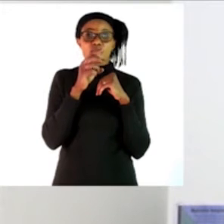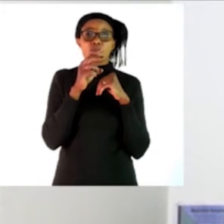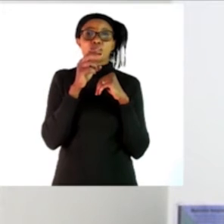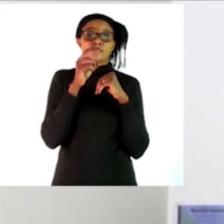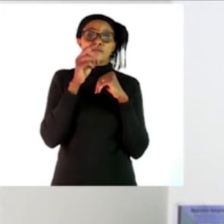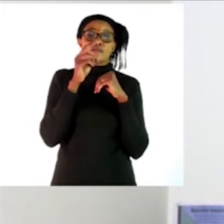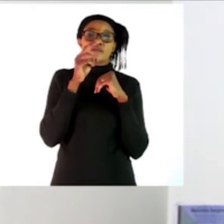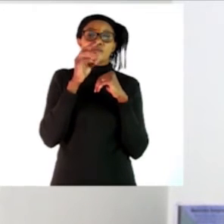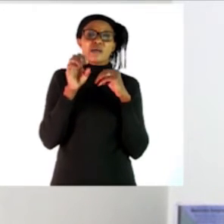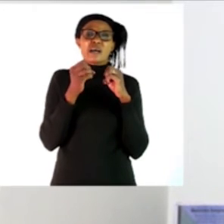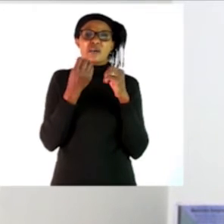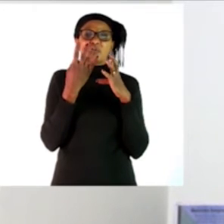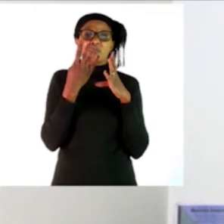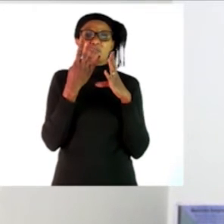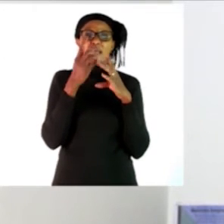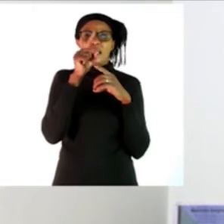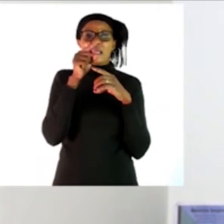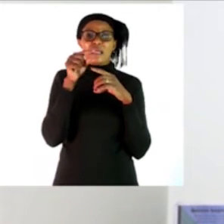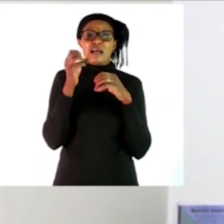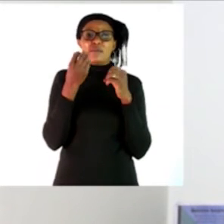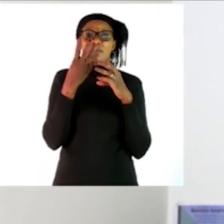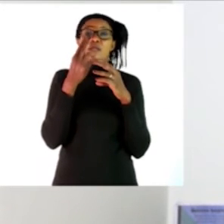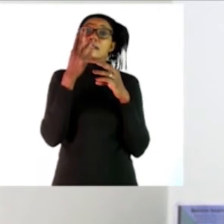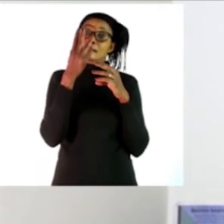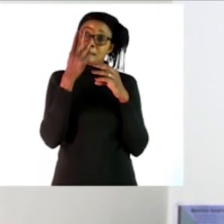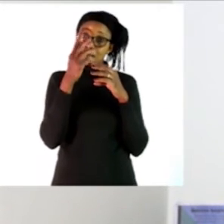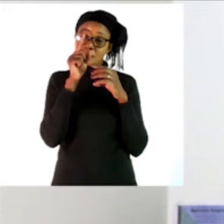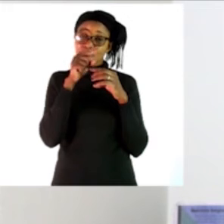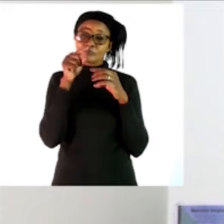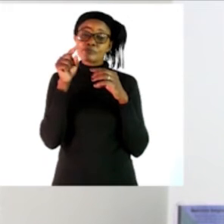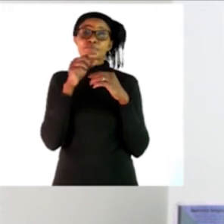How many sticks do I have here? 3 sticks.